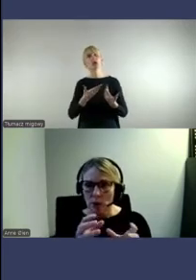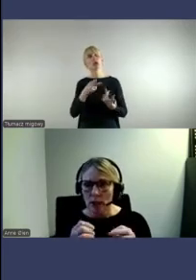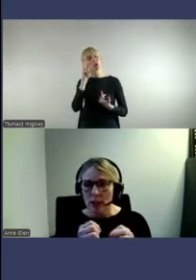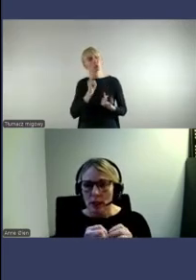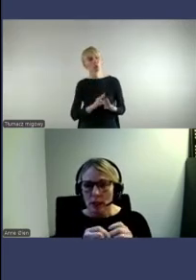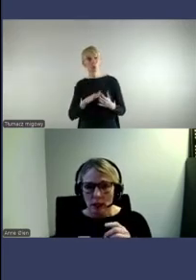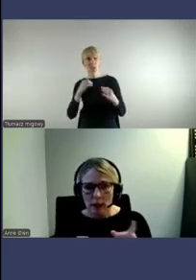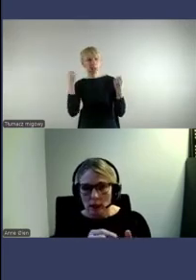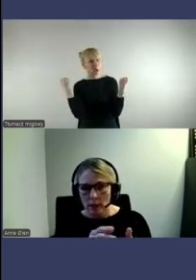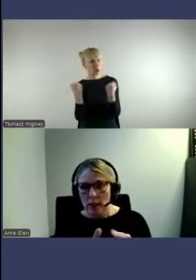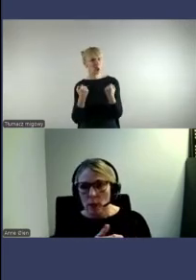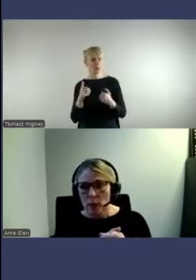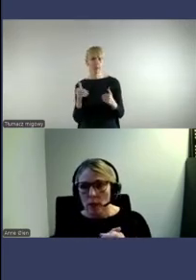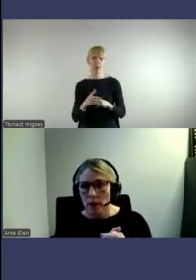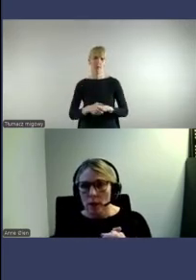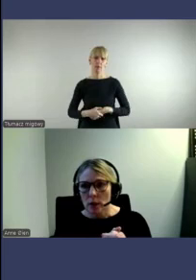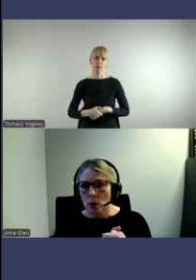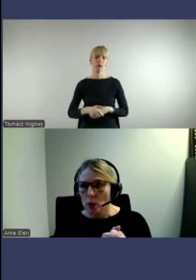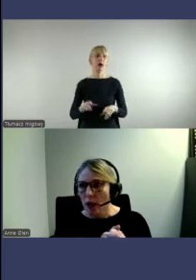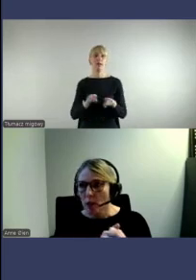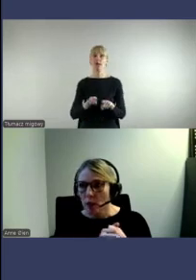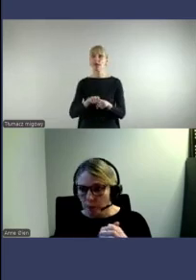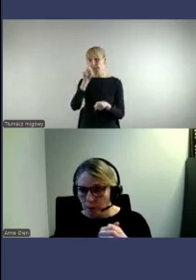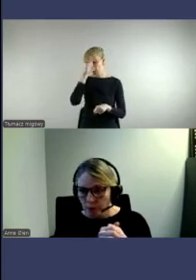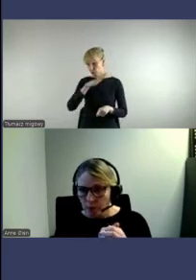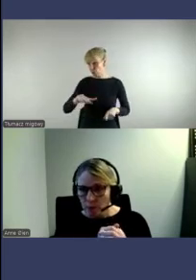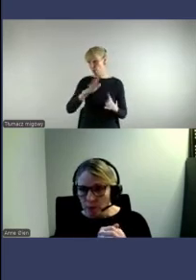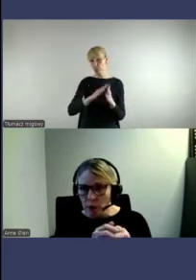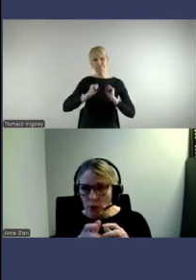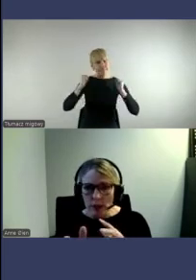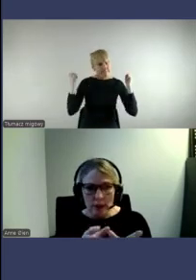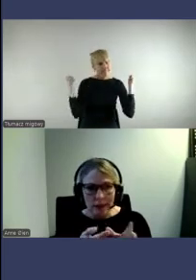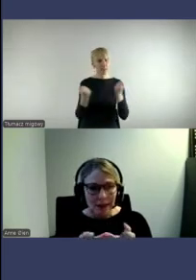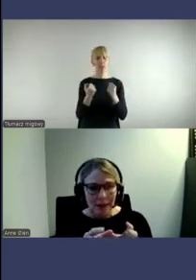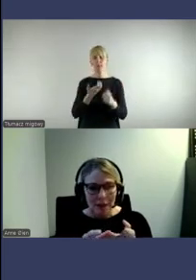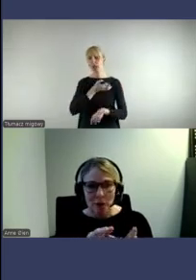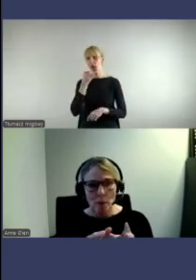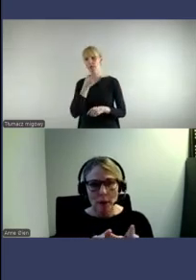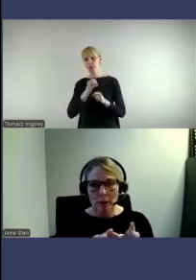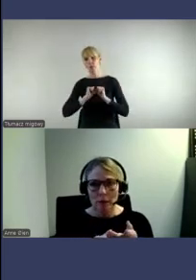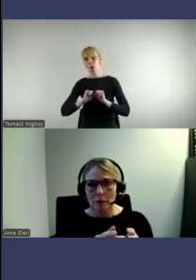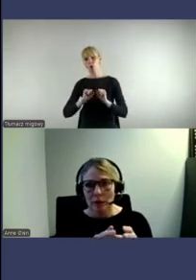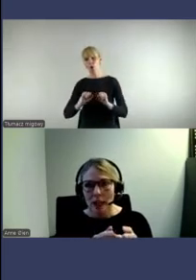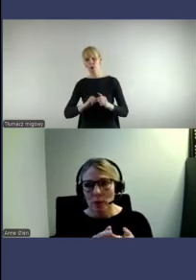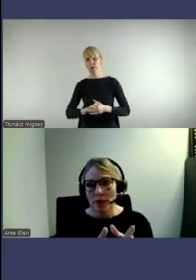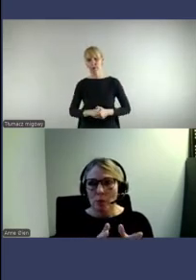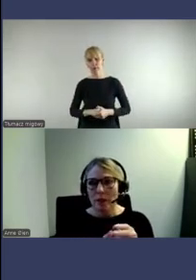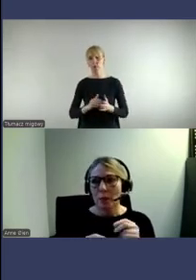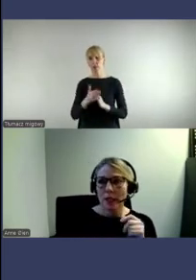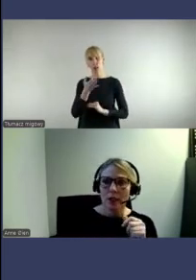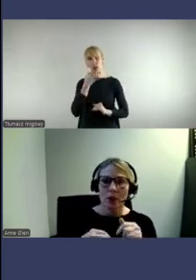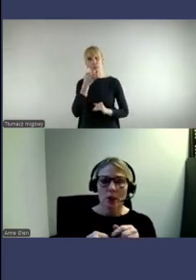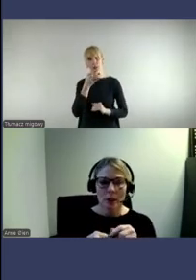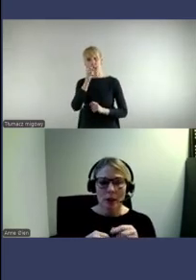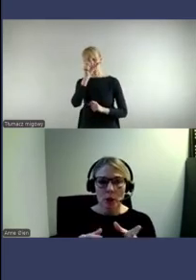these communities and these investments in social capital, so that the phenomenon of neighbors helping